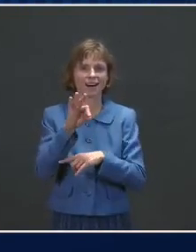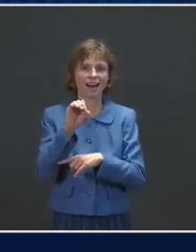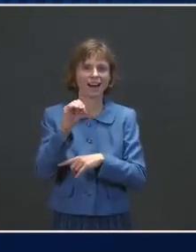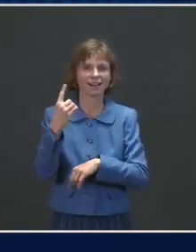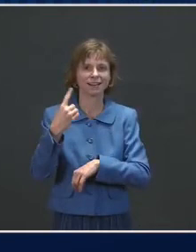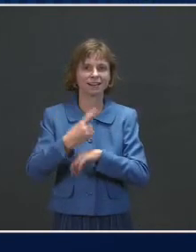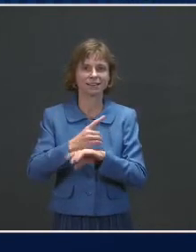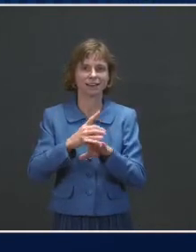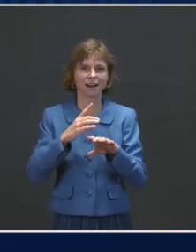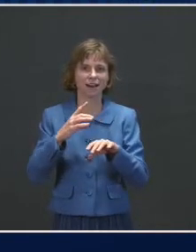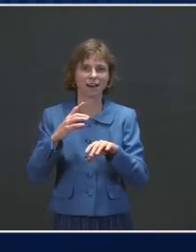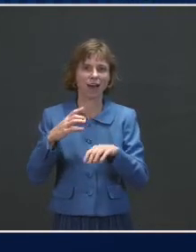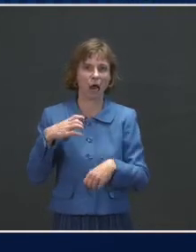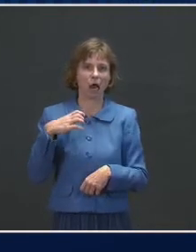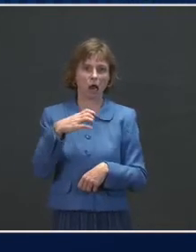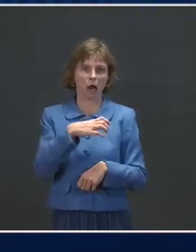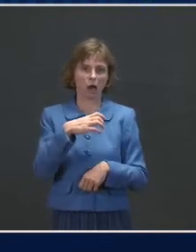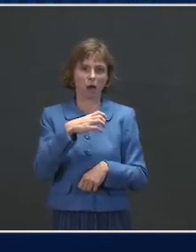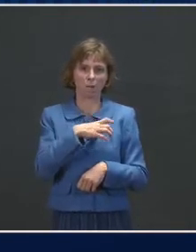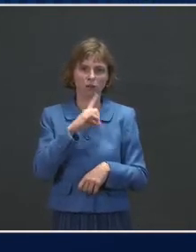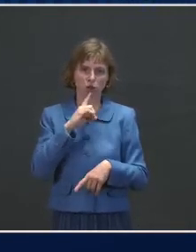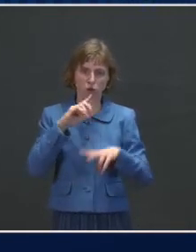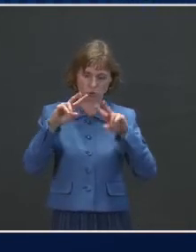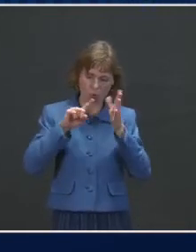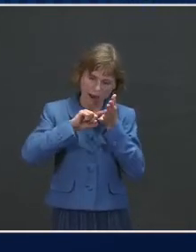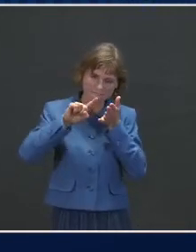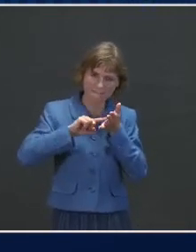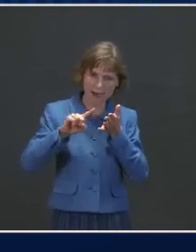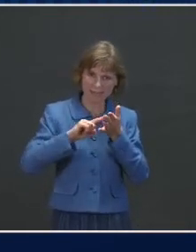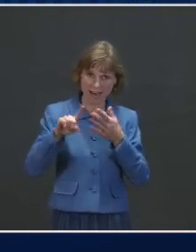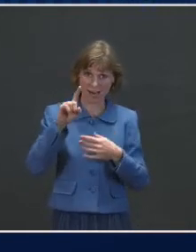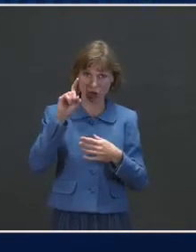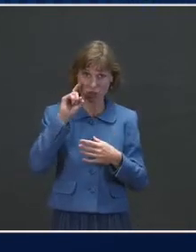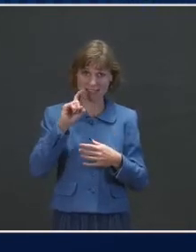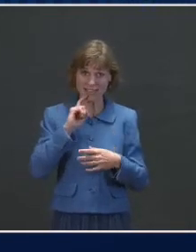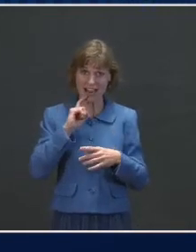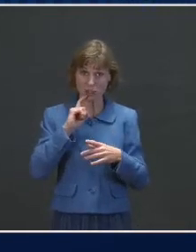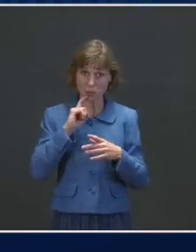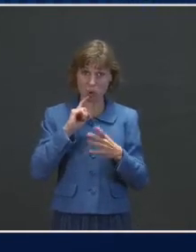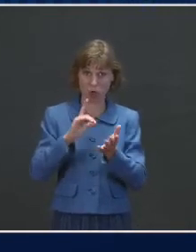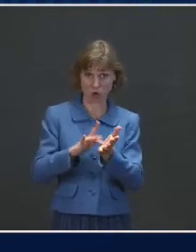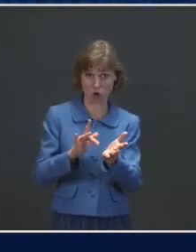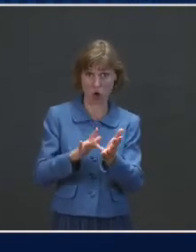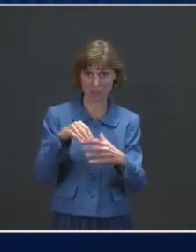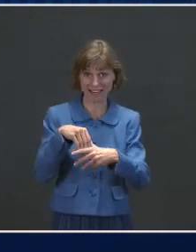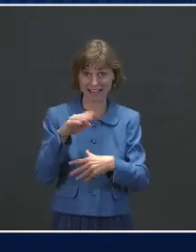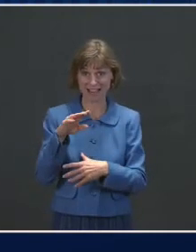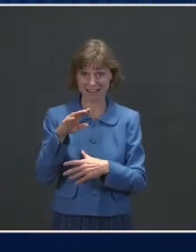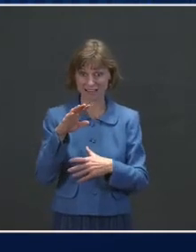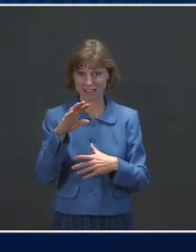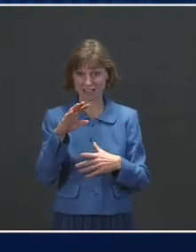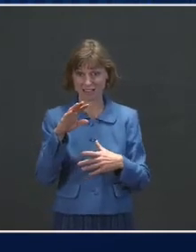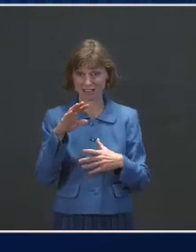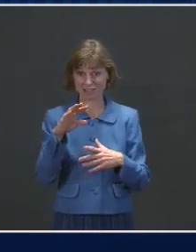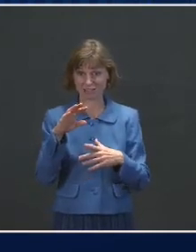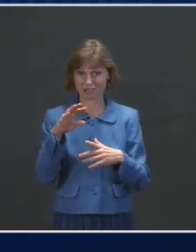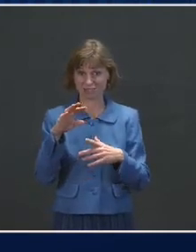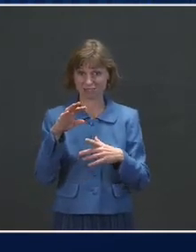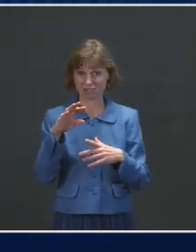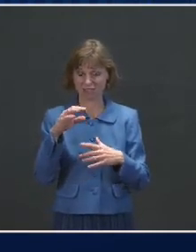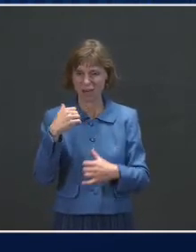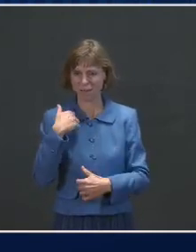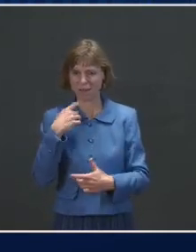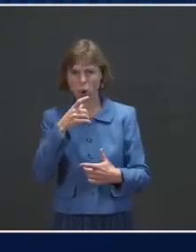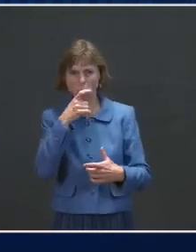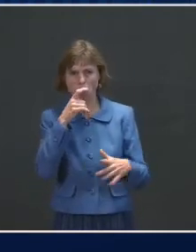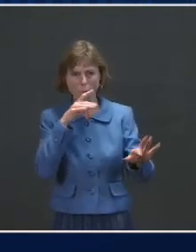pursue solutions to sexual assault in the military. Mm-hmm. I'm wondering if you could talk a little bit about if that's a White House commission, a defense commission, who picks